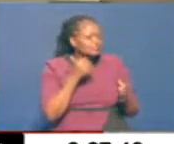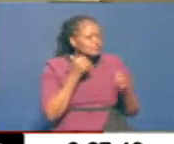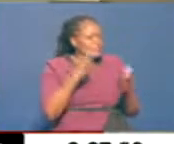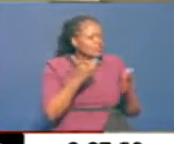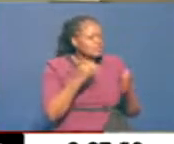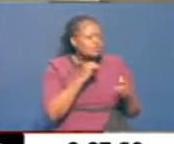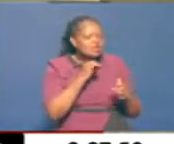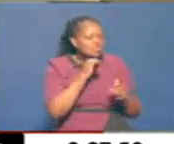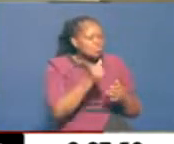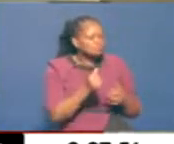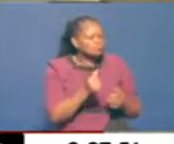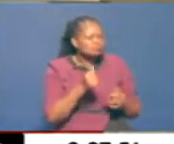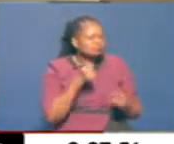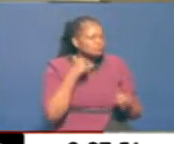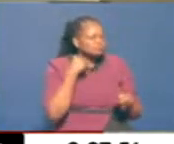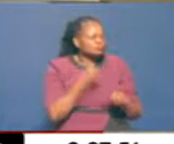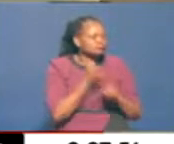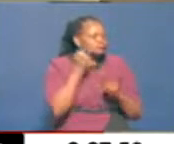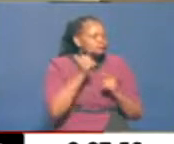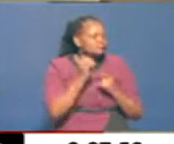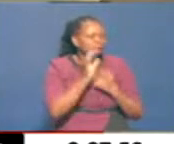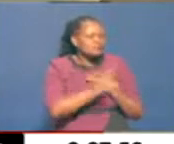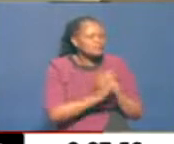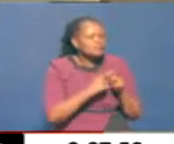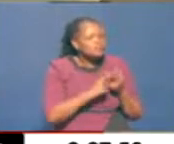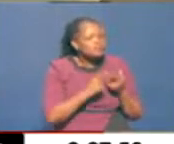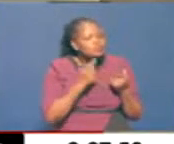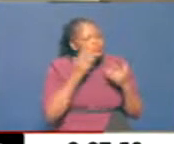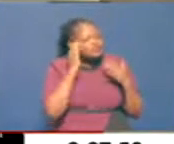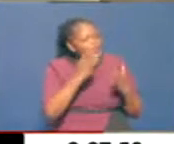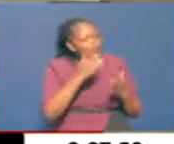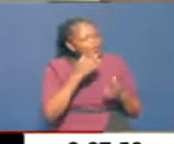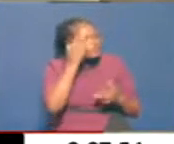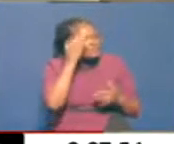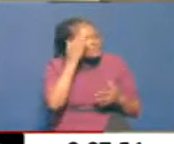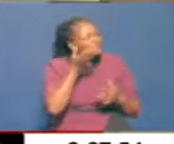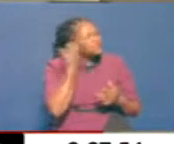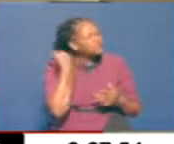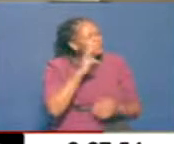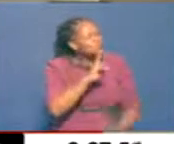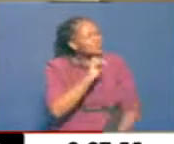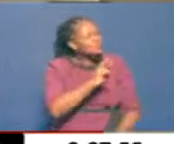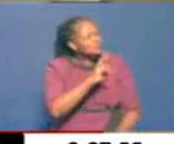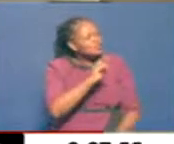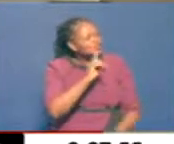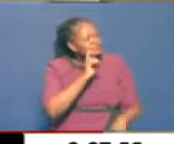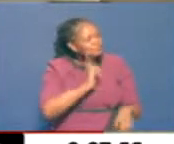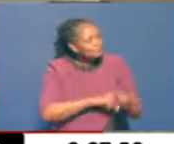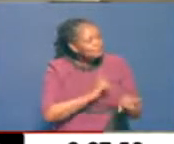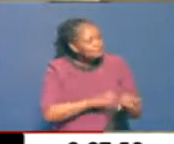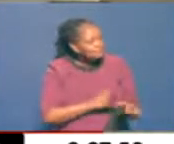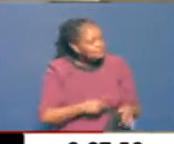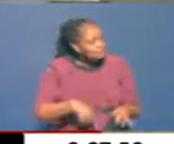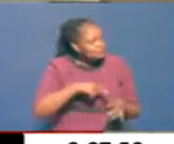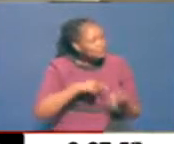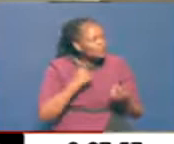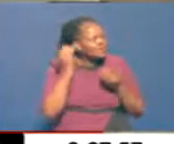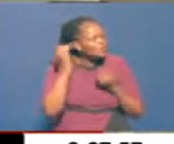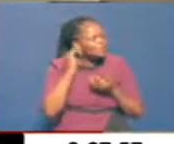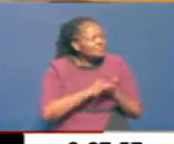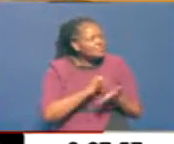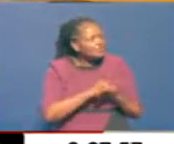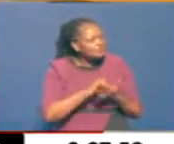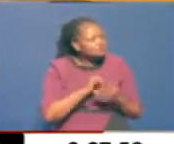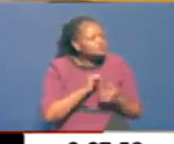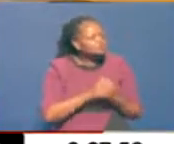a time, or would you say you are focused? Because I remember it was in 2020 when we expected that UHC